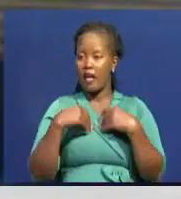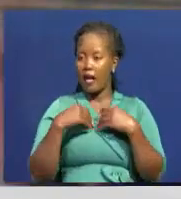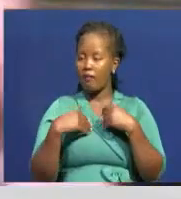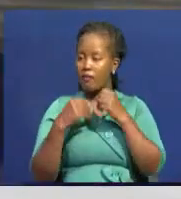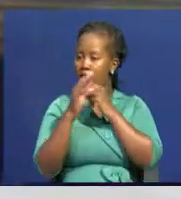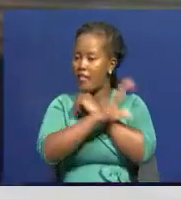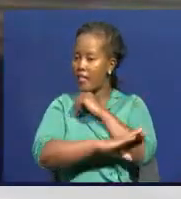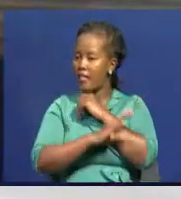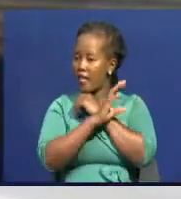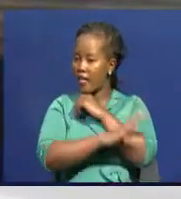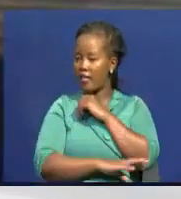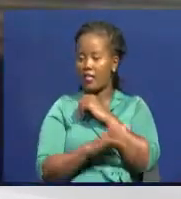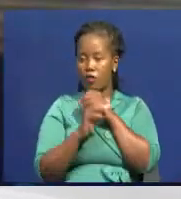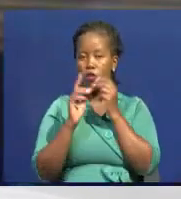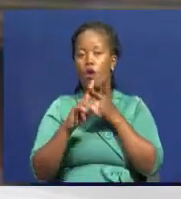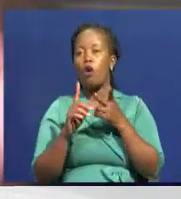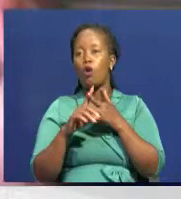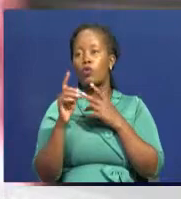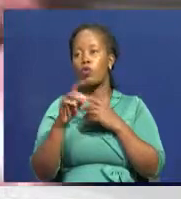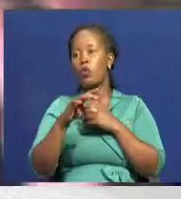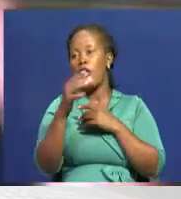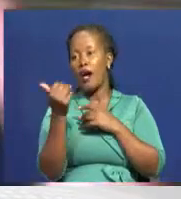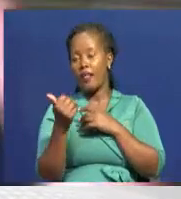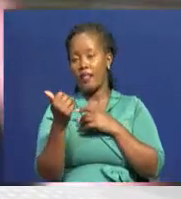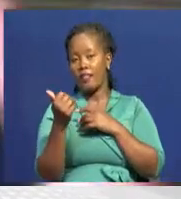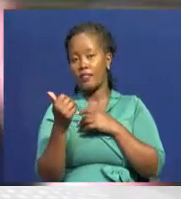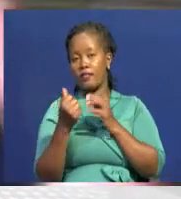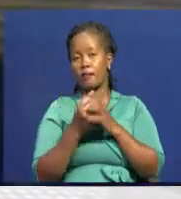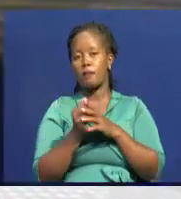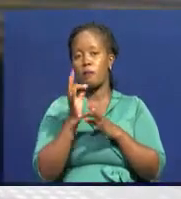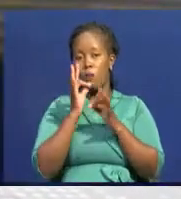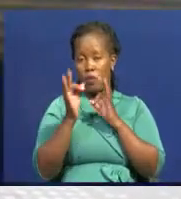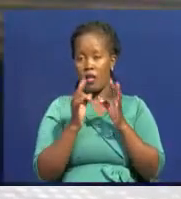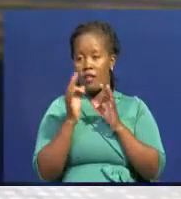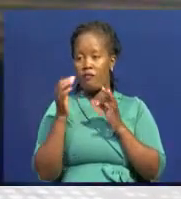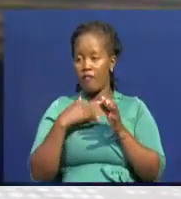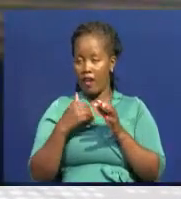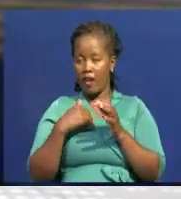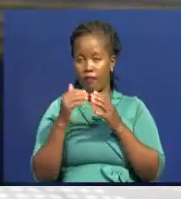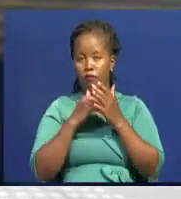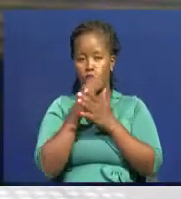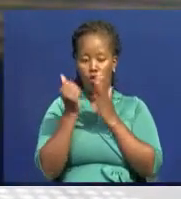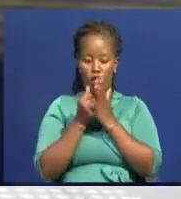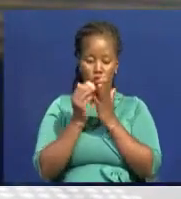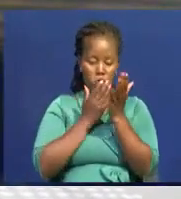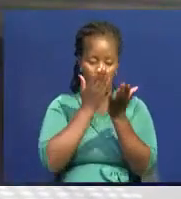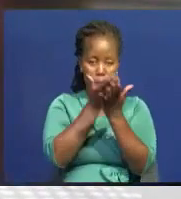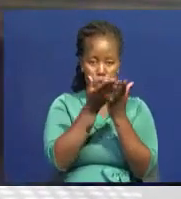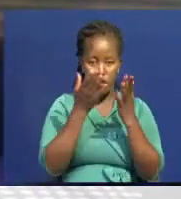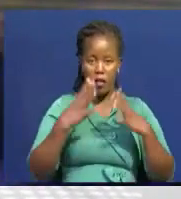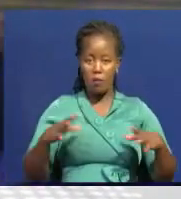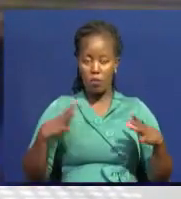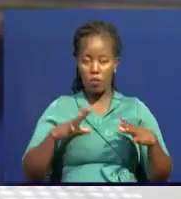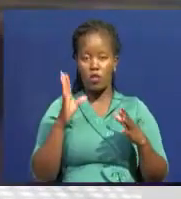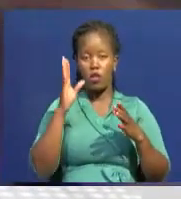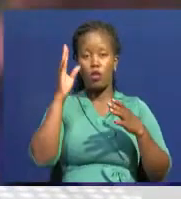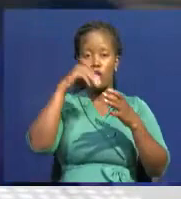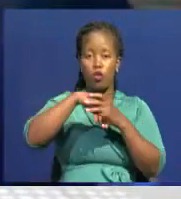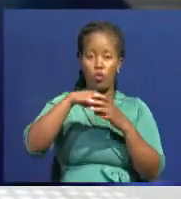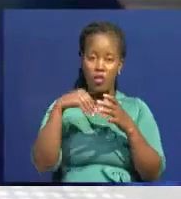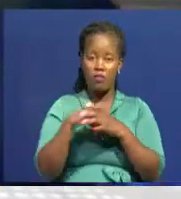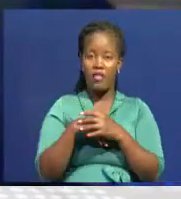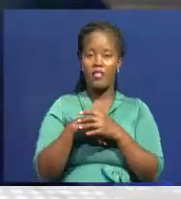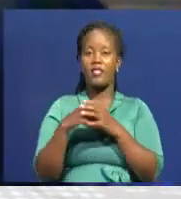country, the stock market, if they appealed to these people to invest at 8%, and I know